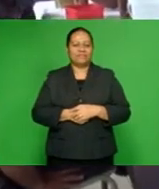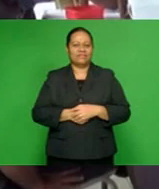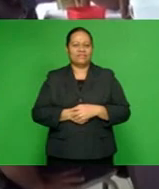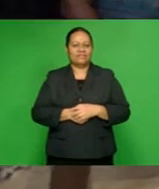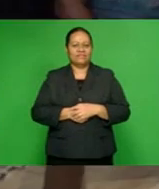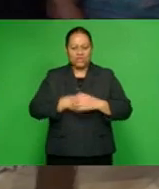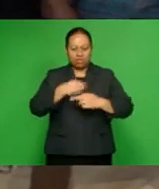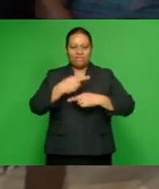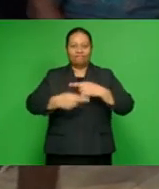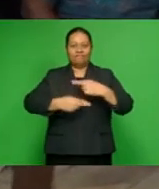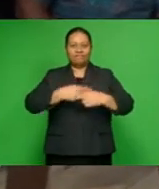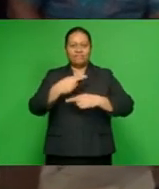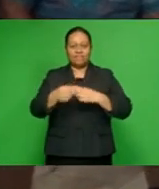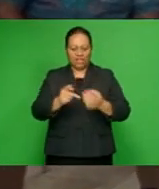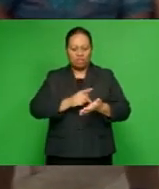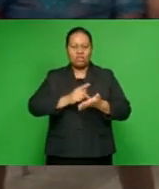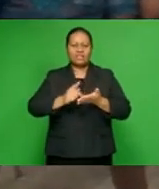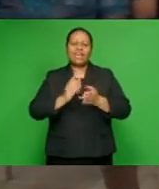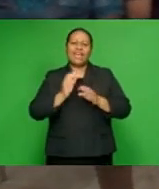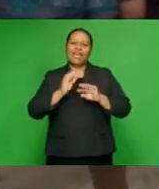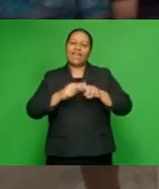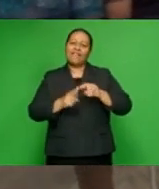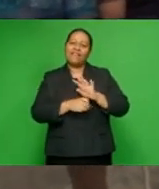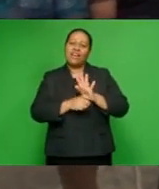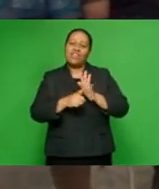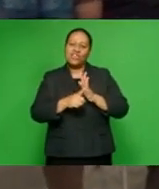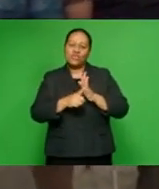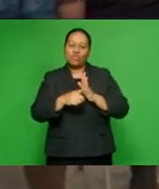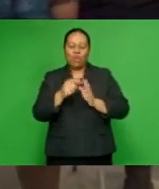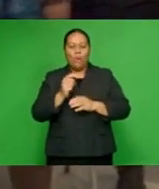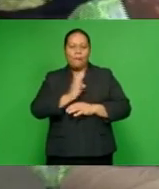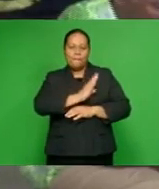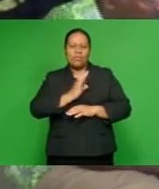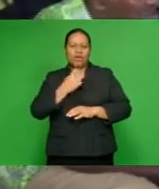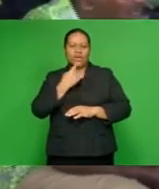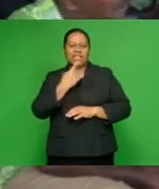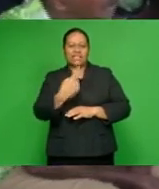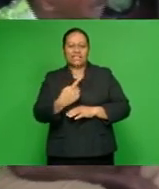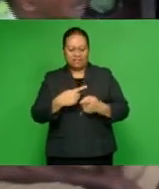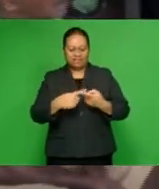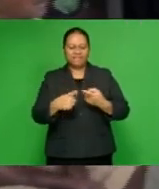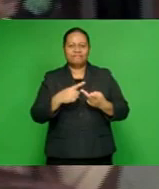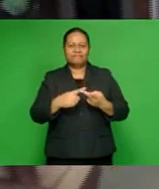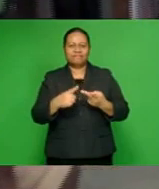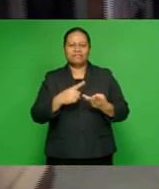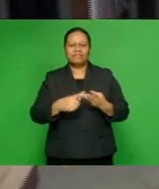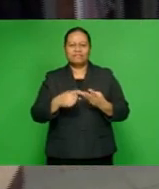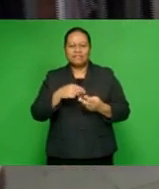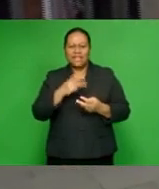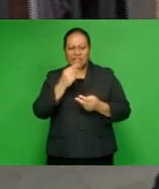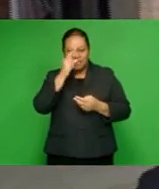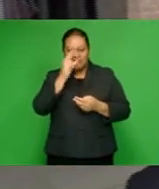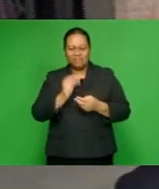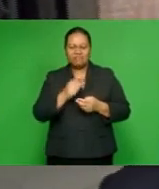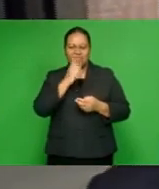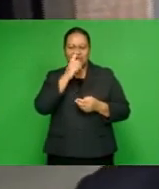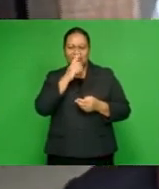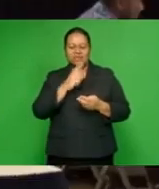Retaining their positions on the FRU board are Chairman Francis Kin, Daniel Wipi, Mere Rakuroi, Dr. Berlin